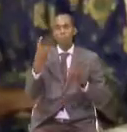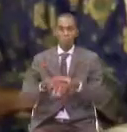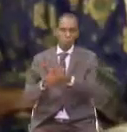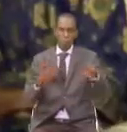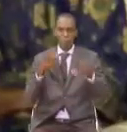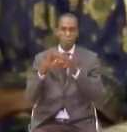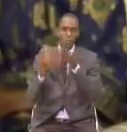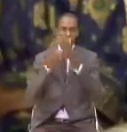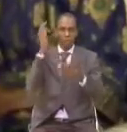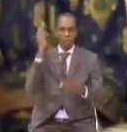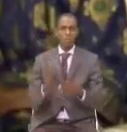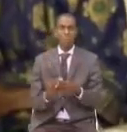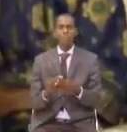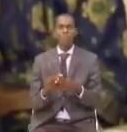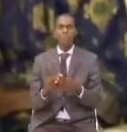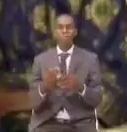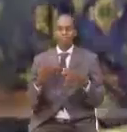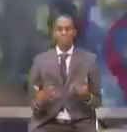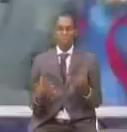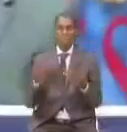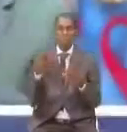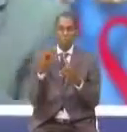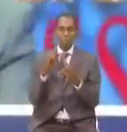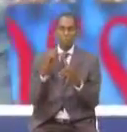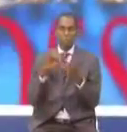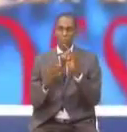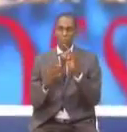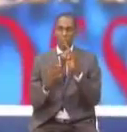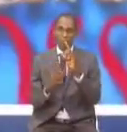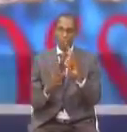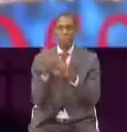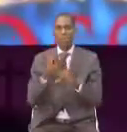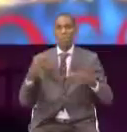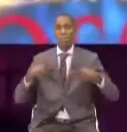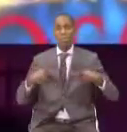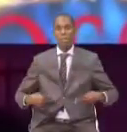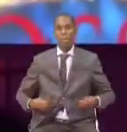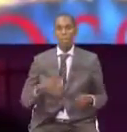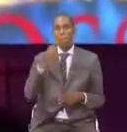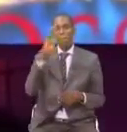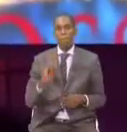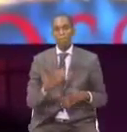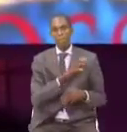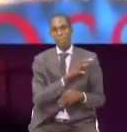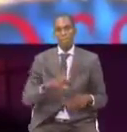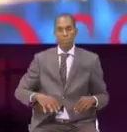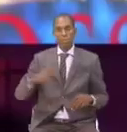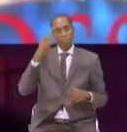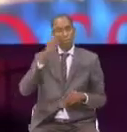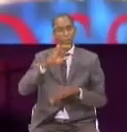Jesus' name. Let's come to number one now. Saving health by Christ for